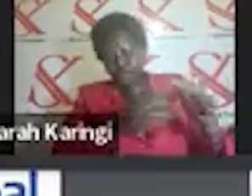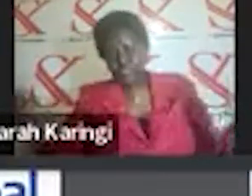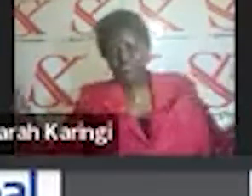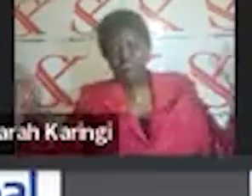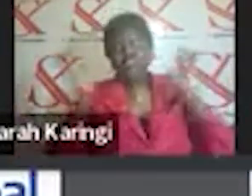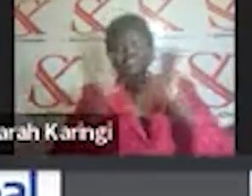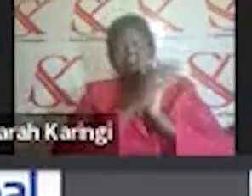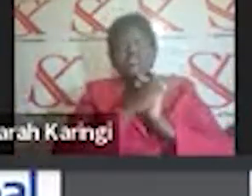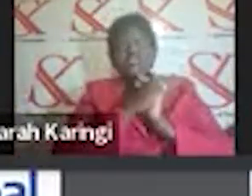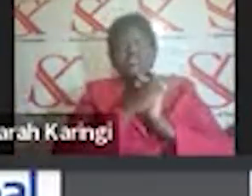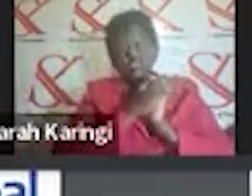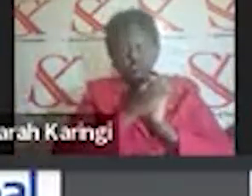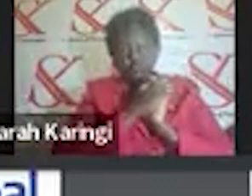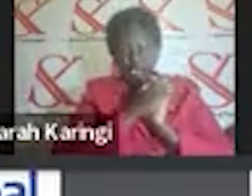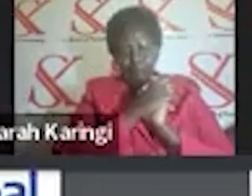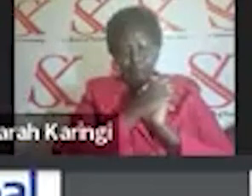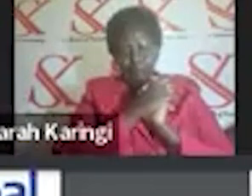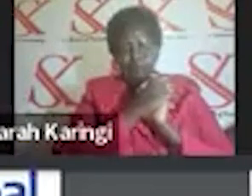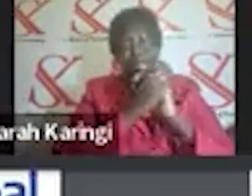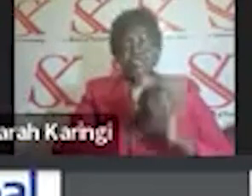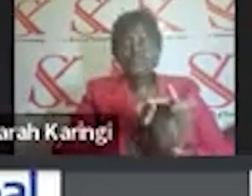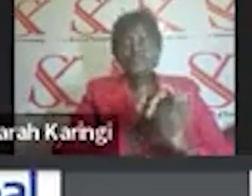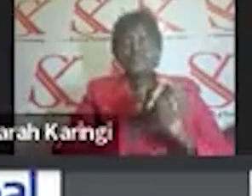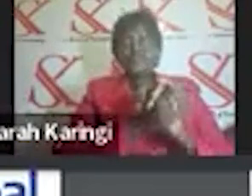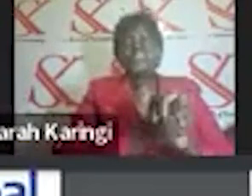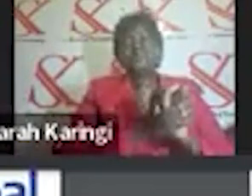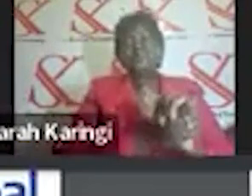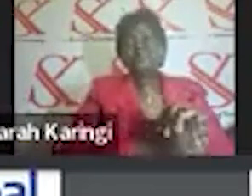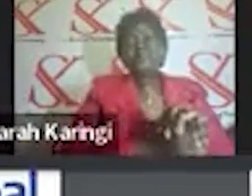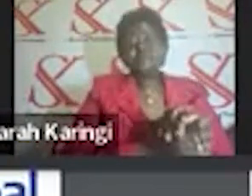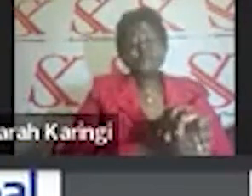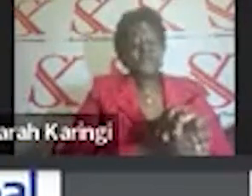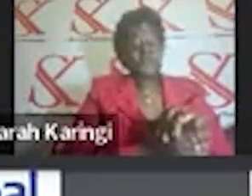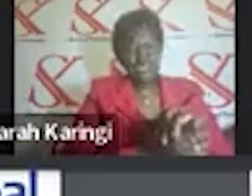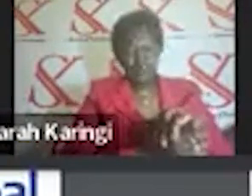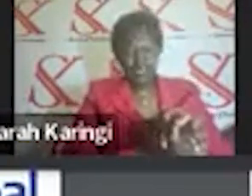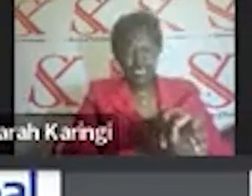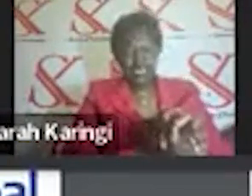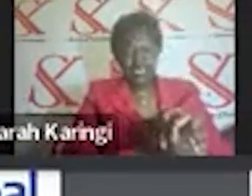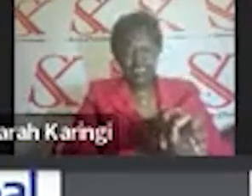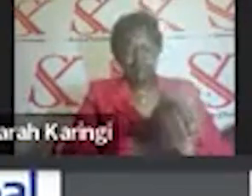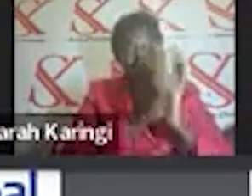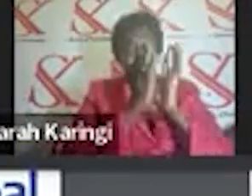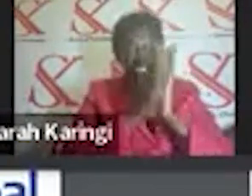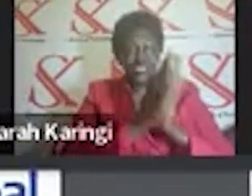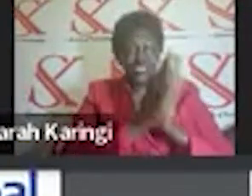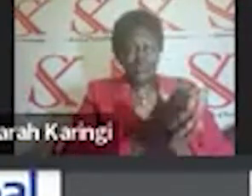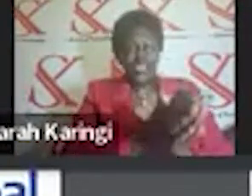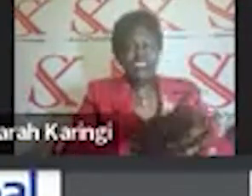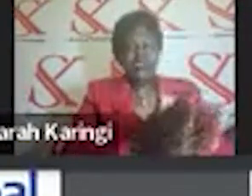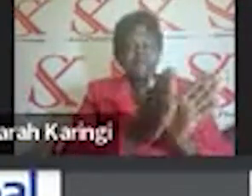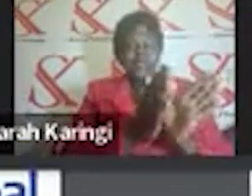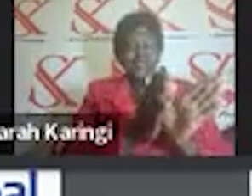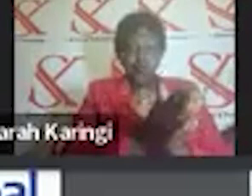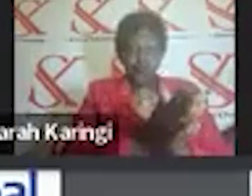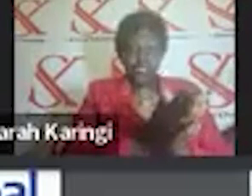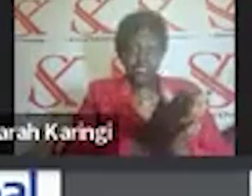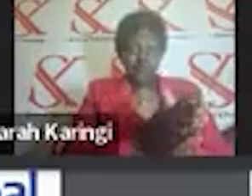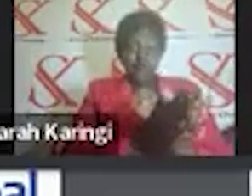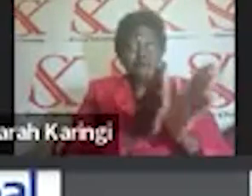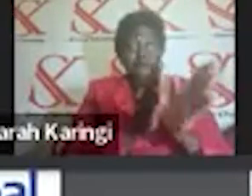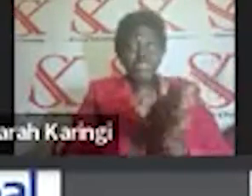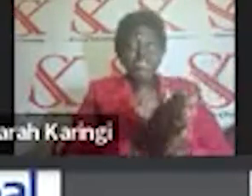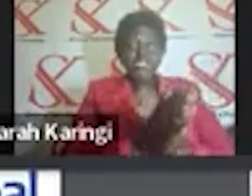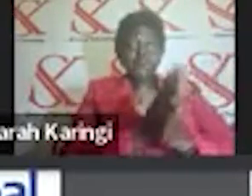to get rid of her. Why should you lose employment because of something like that? So protect your brand by all